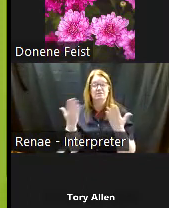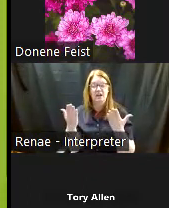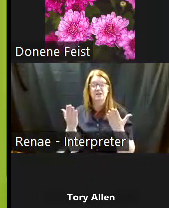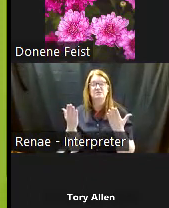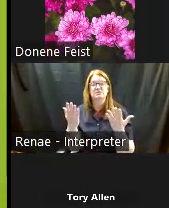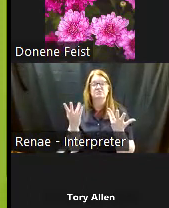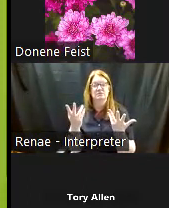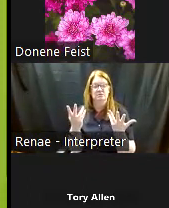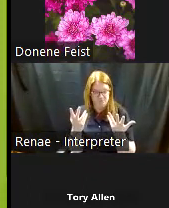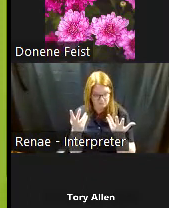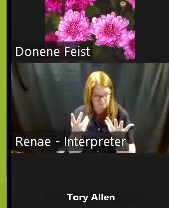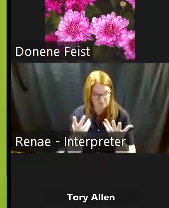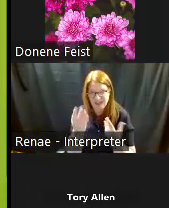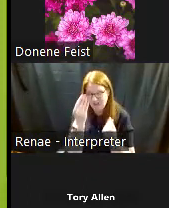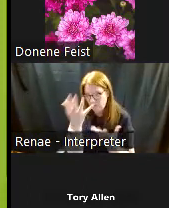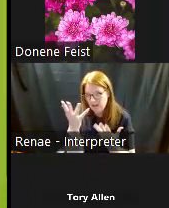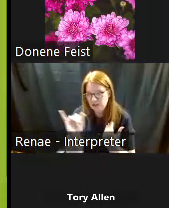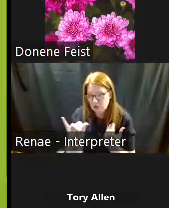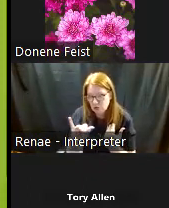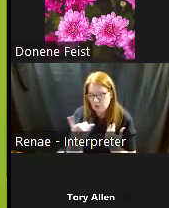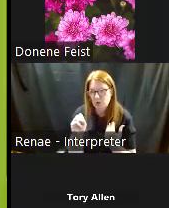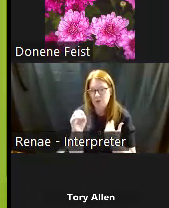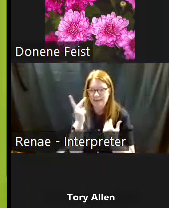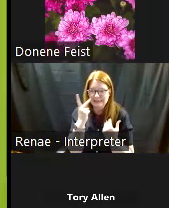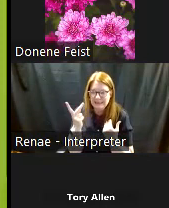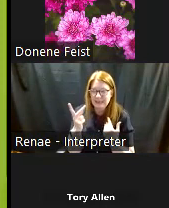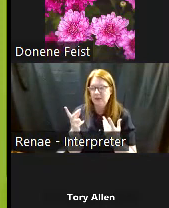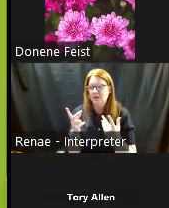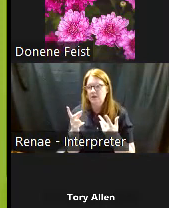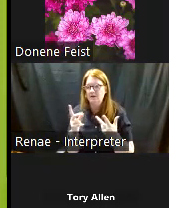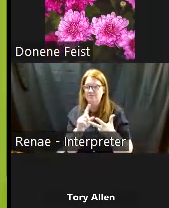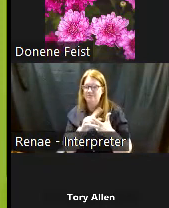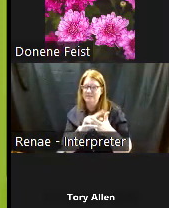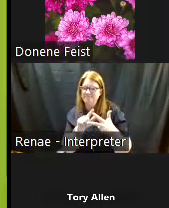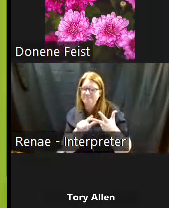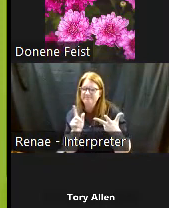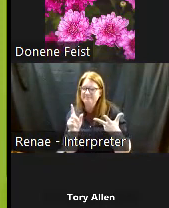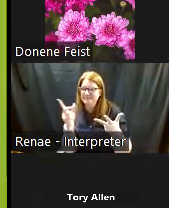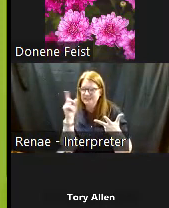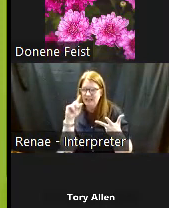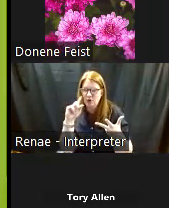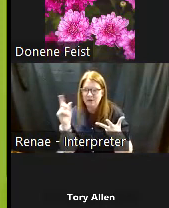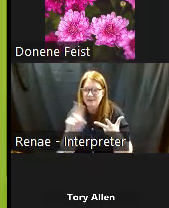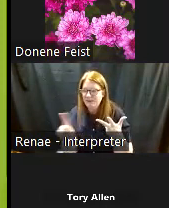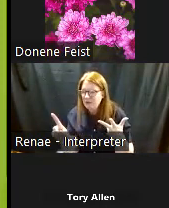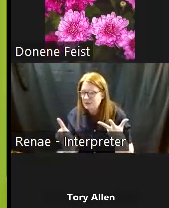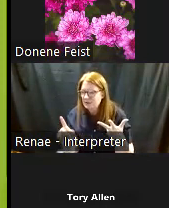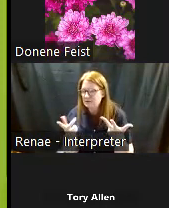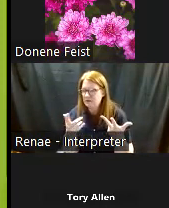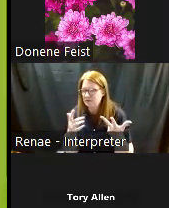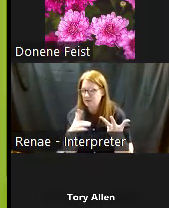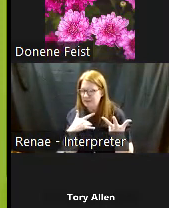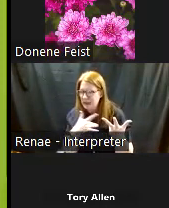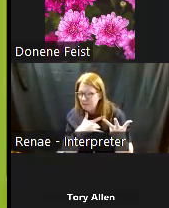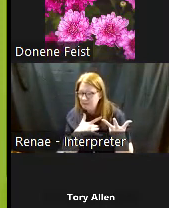of the hearing nerve. So we can differentiate different types of hearing differences. And just by the way they look